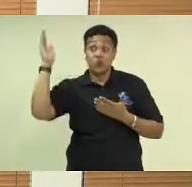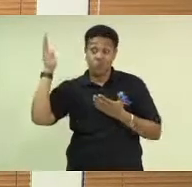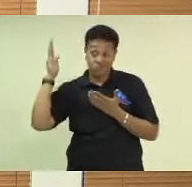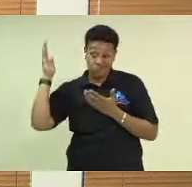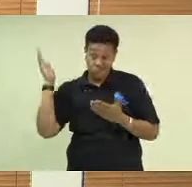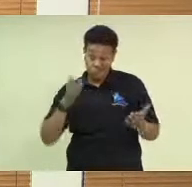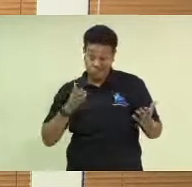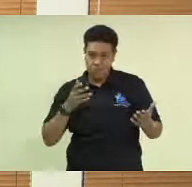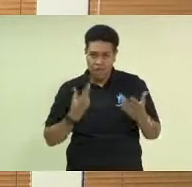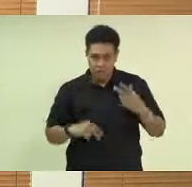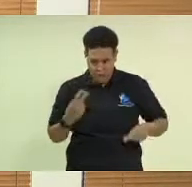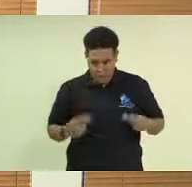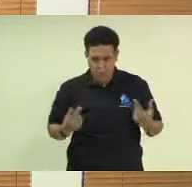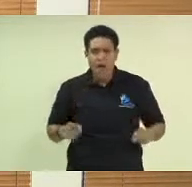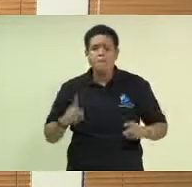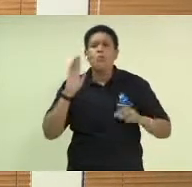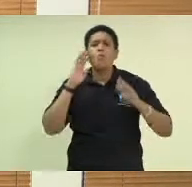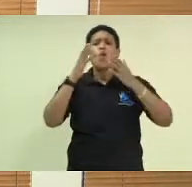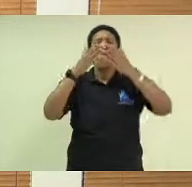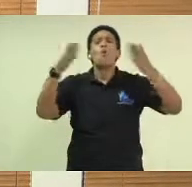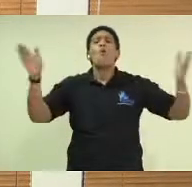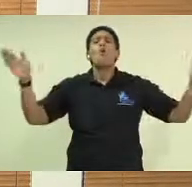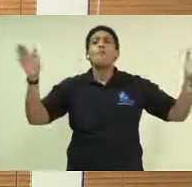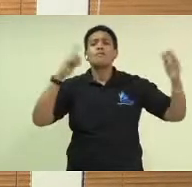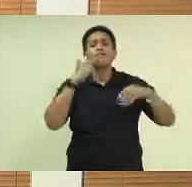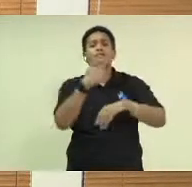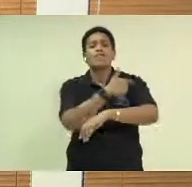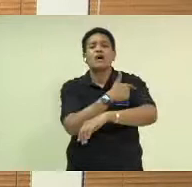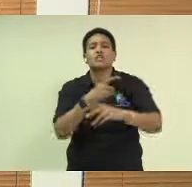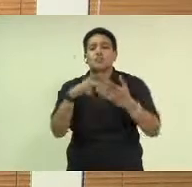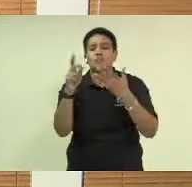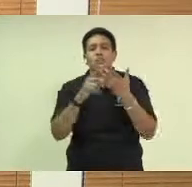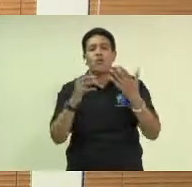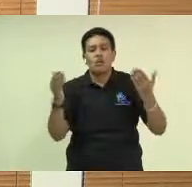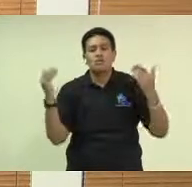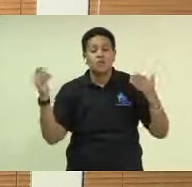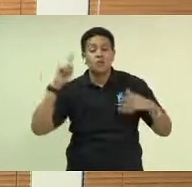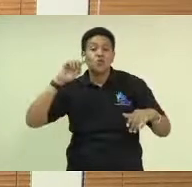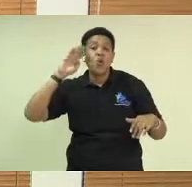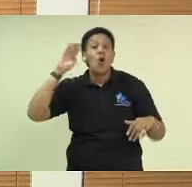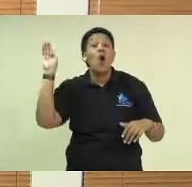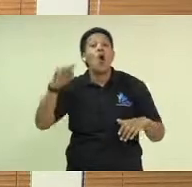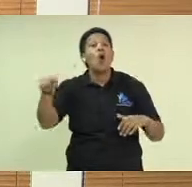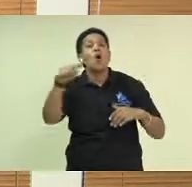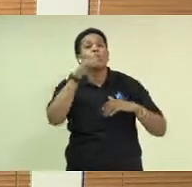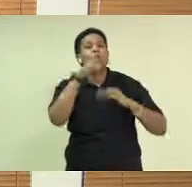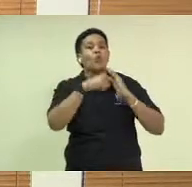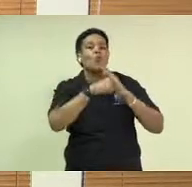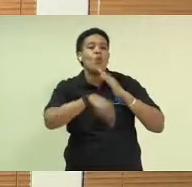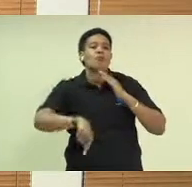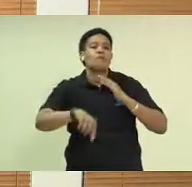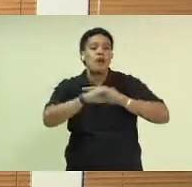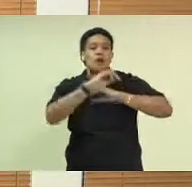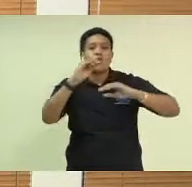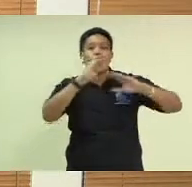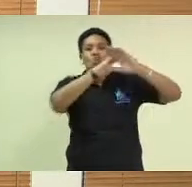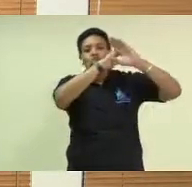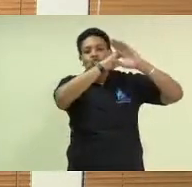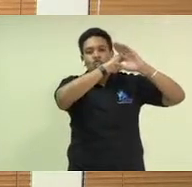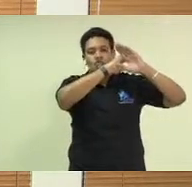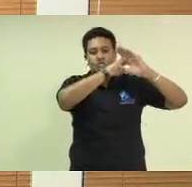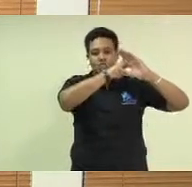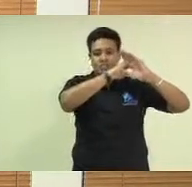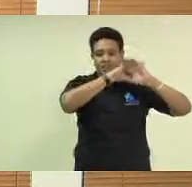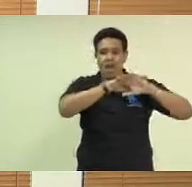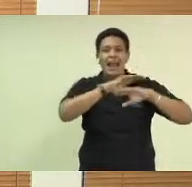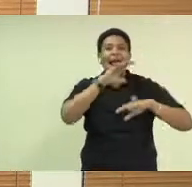in will be to open up the vaccination program to all who qualify. So there'll be no restrictions